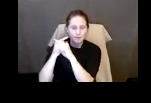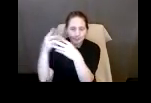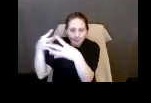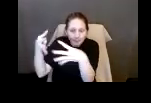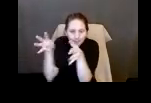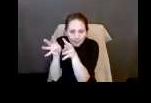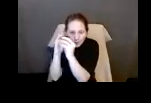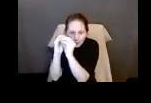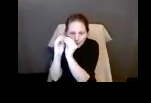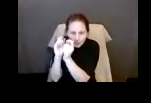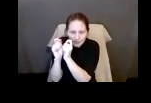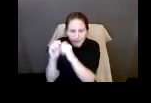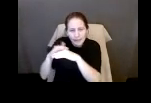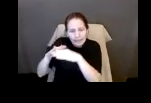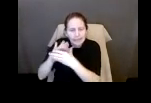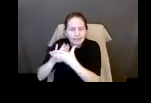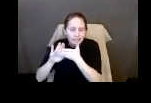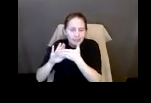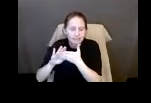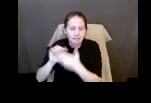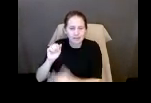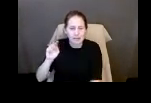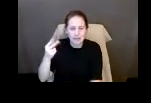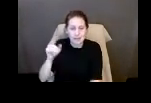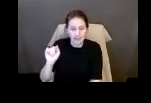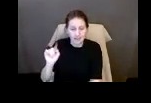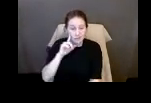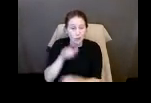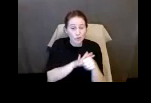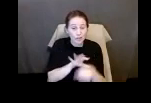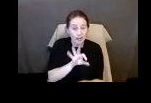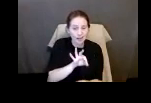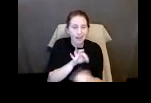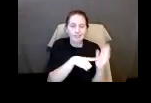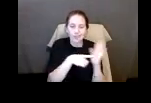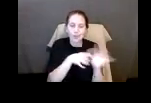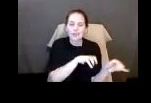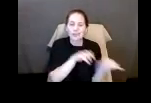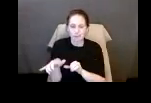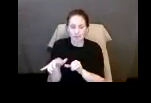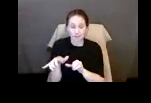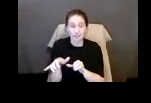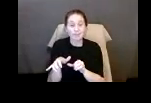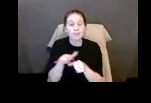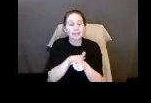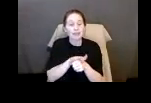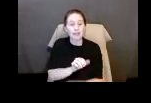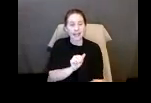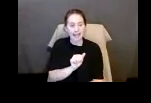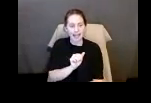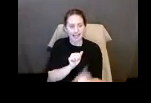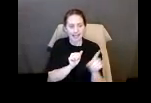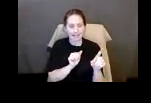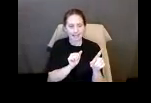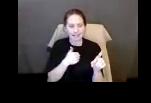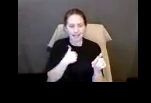it there. So site 9 shows us similar things too. So area A has